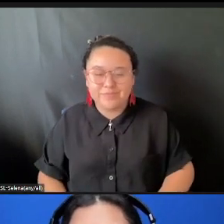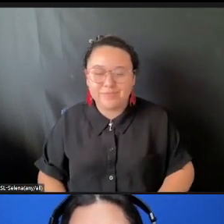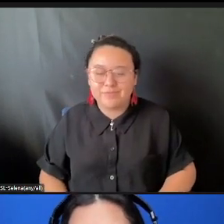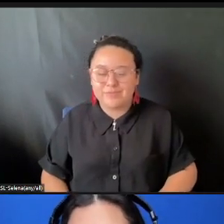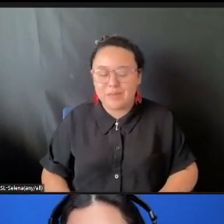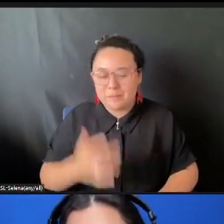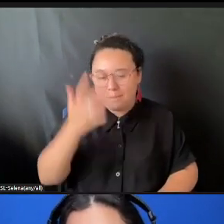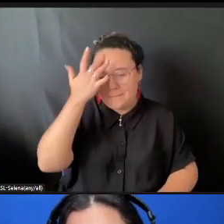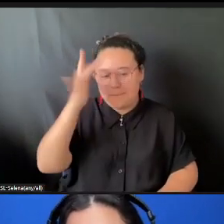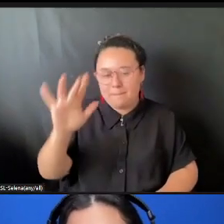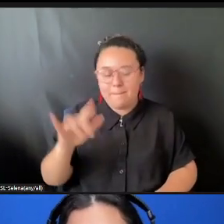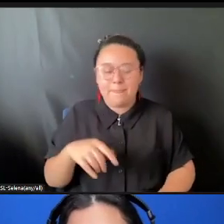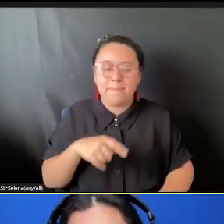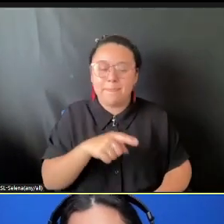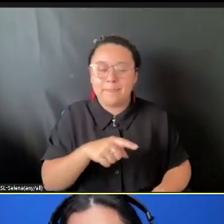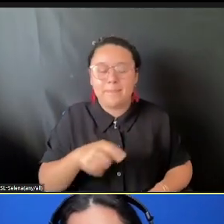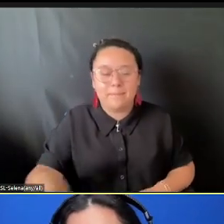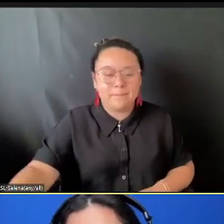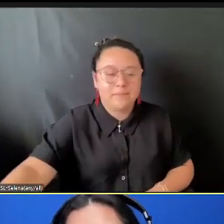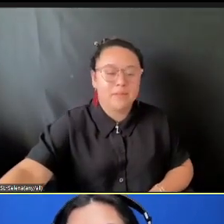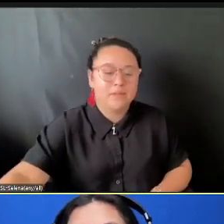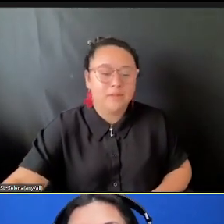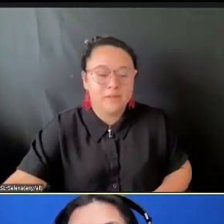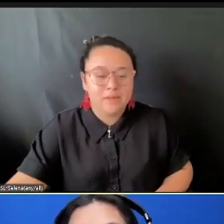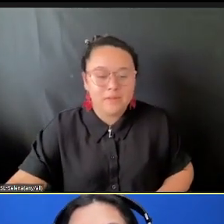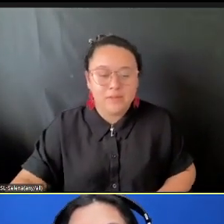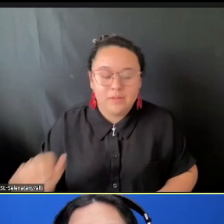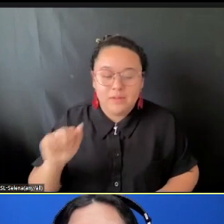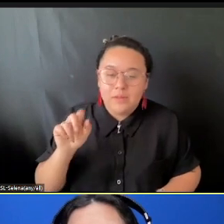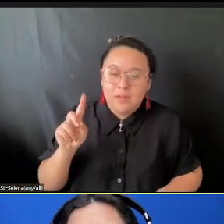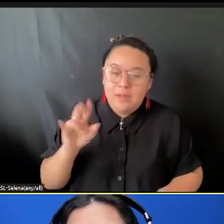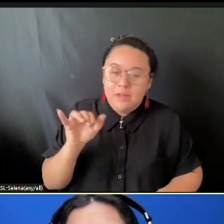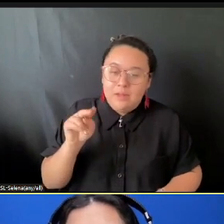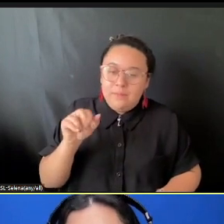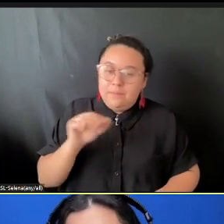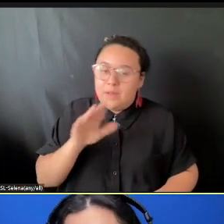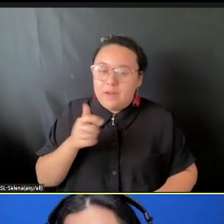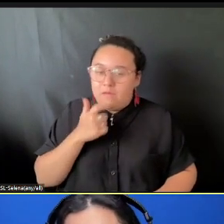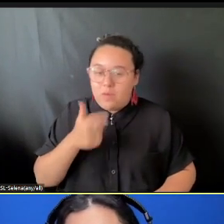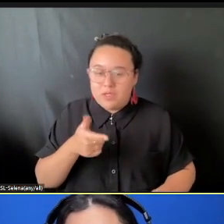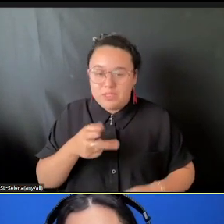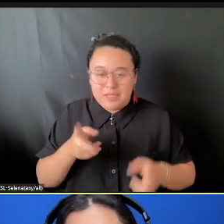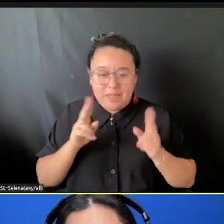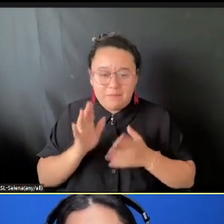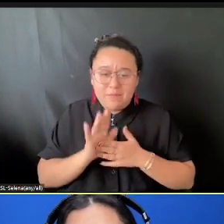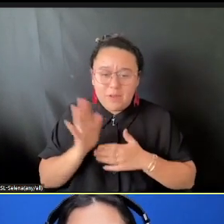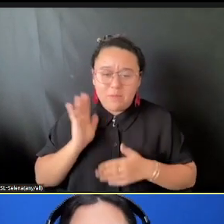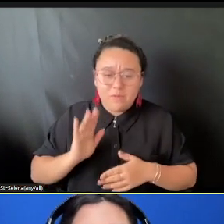I had never seen this clip before, and I absolutely loved it.